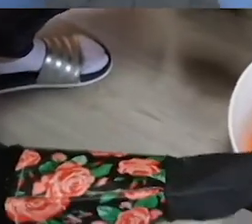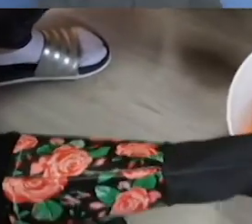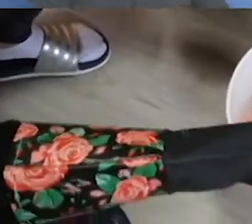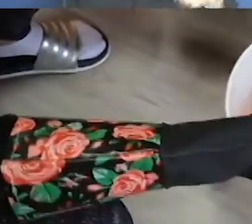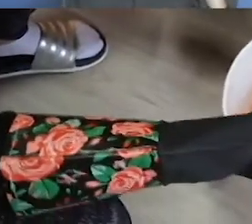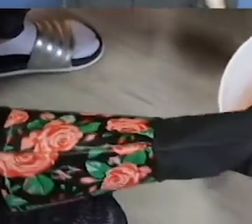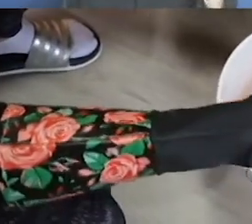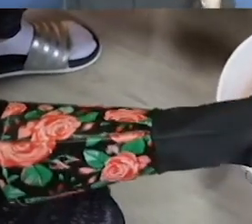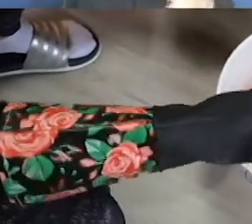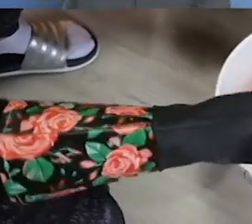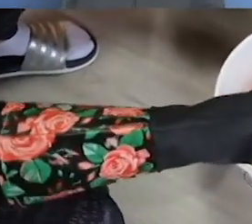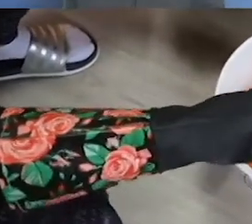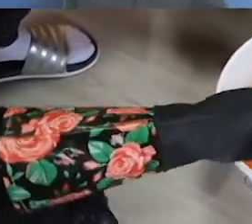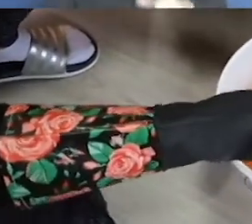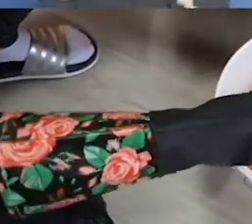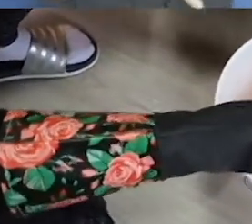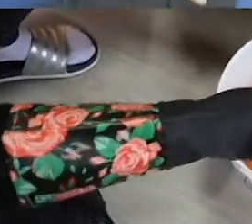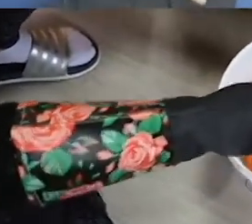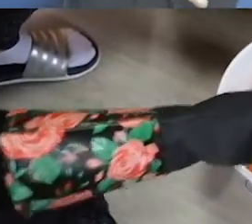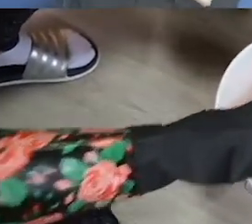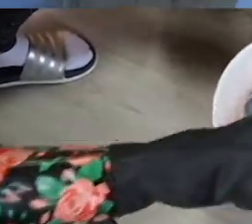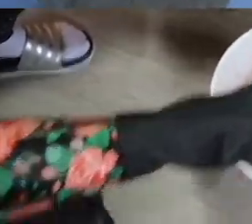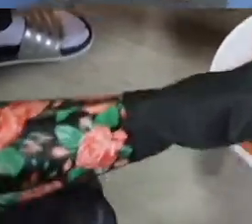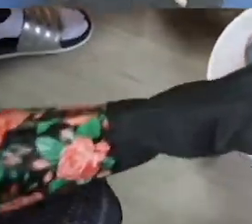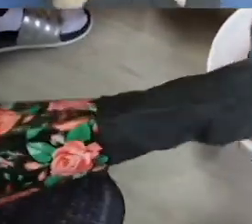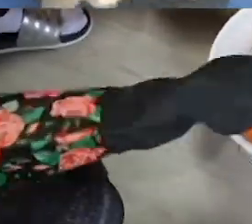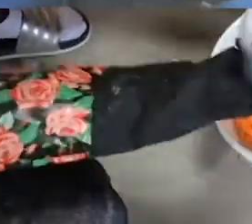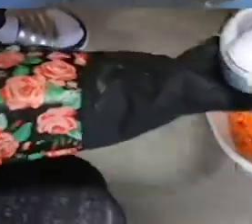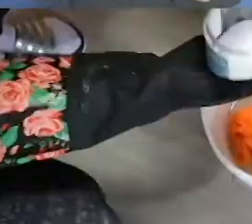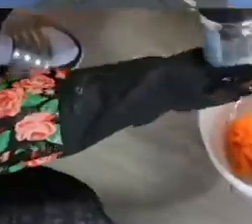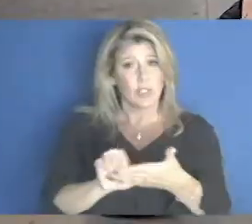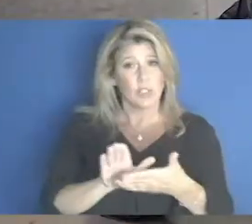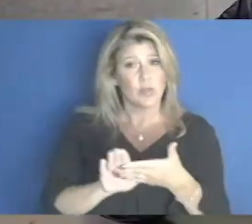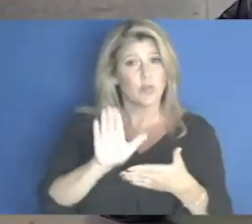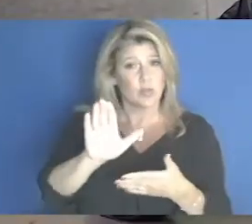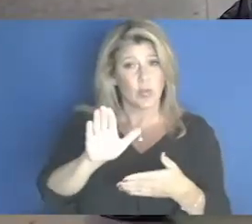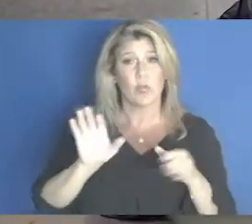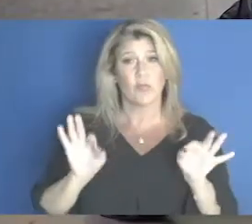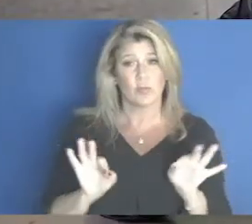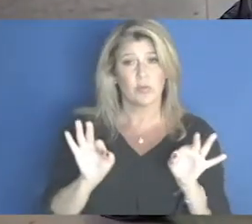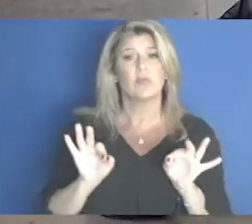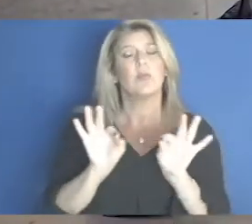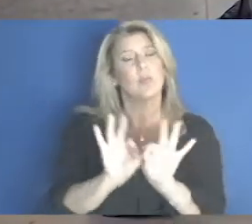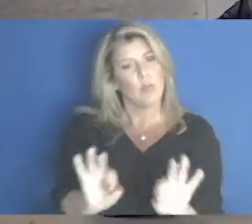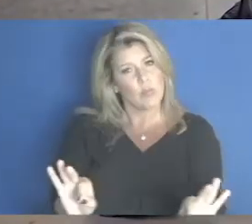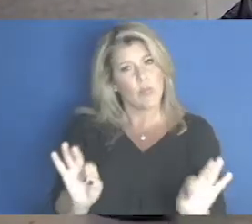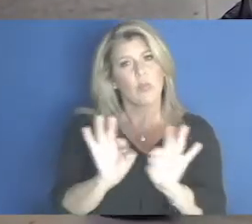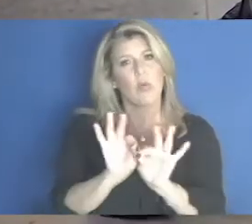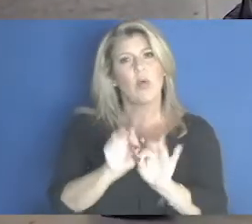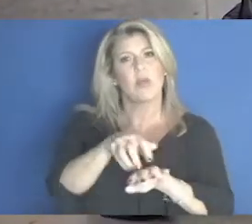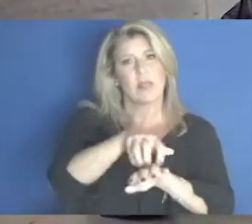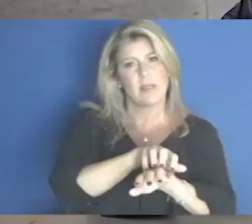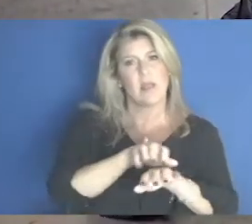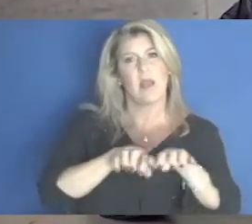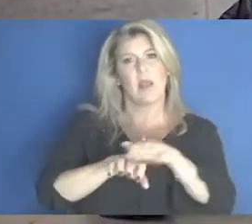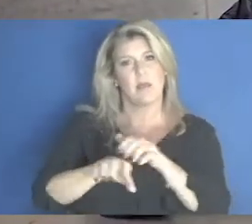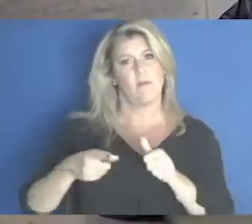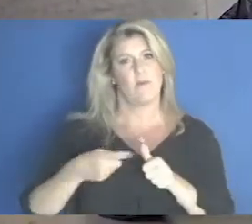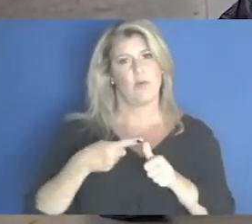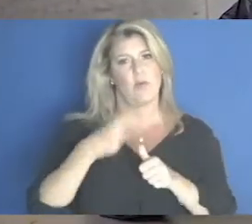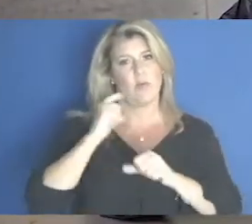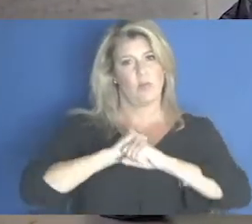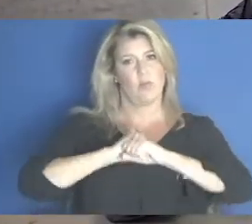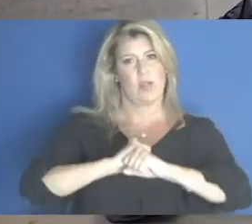warm water. Don't forget to use gloves. Every time you clean your pieces, you must use gloves